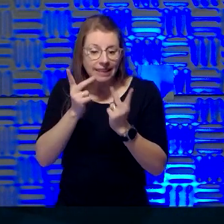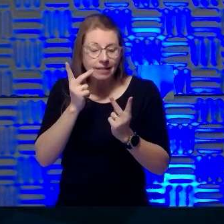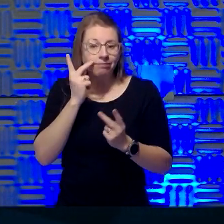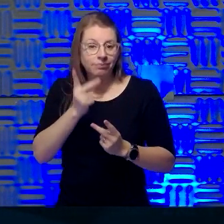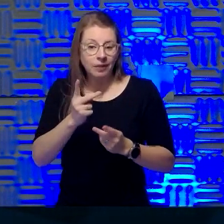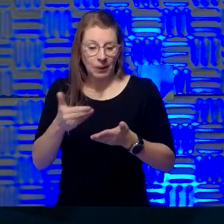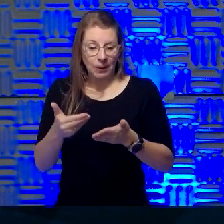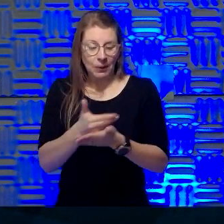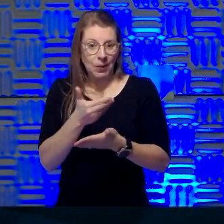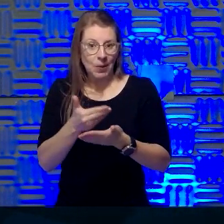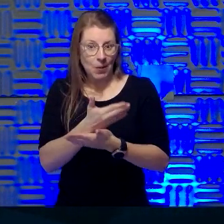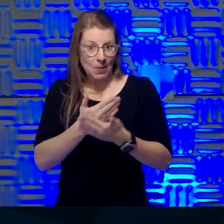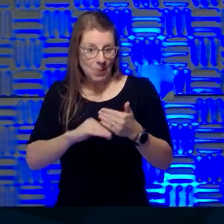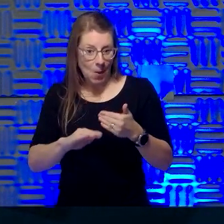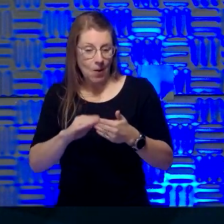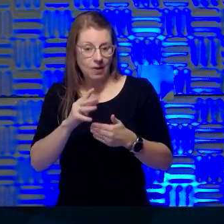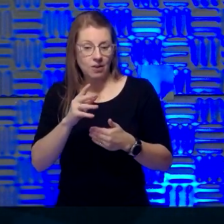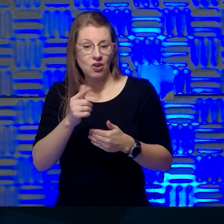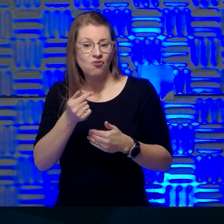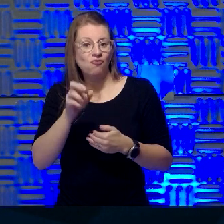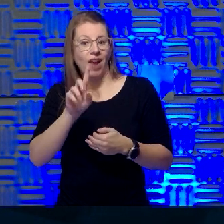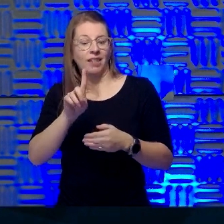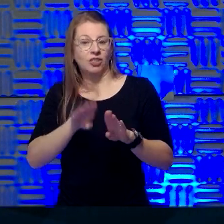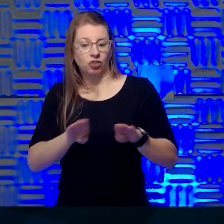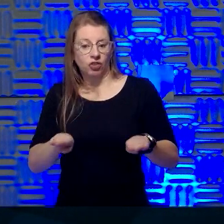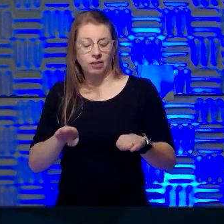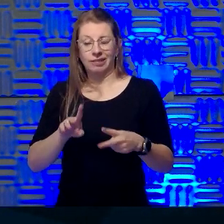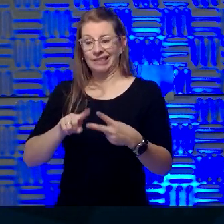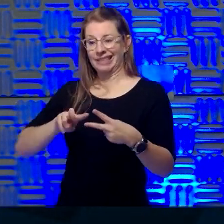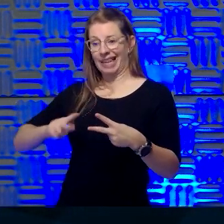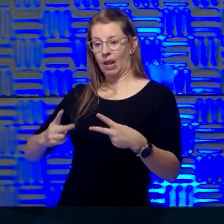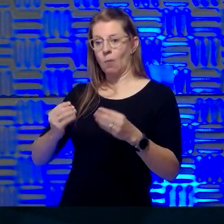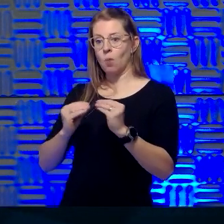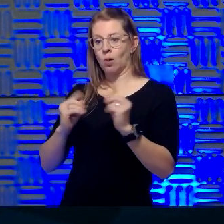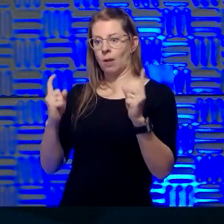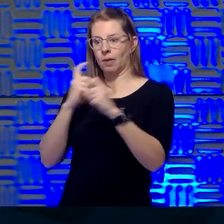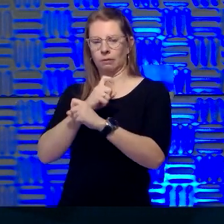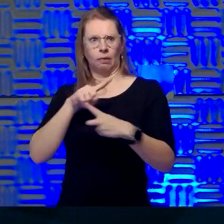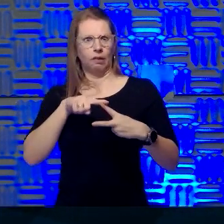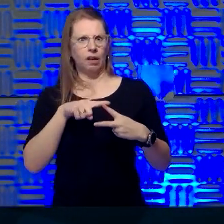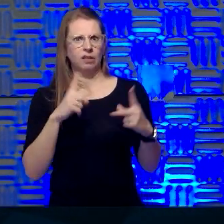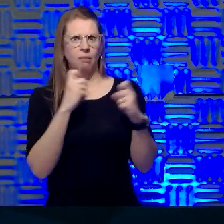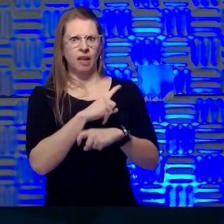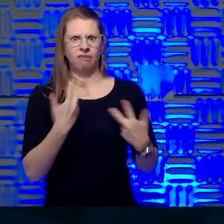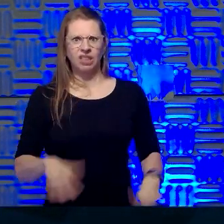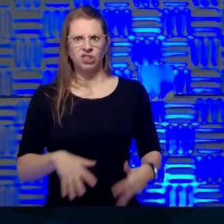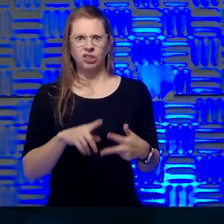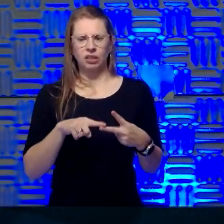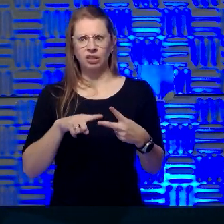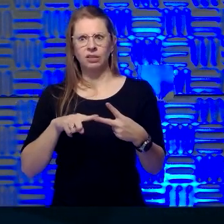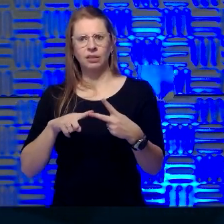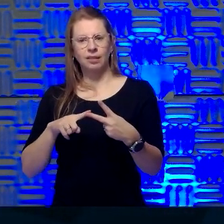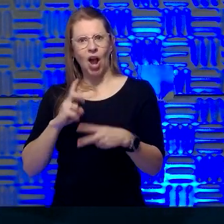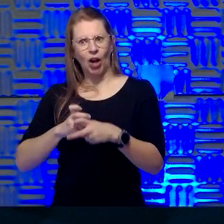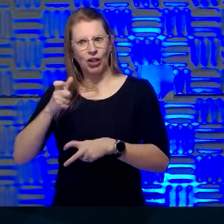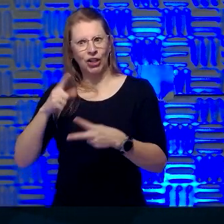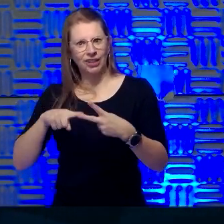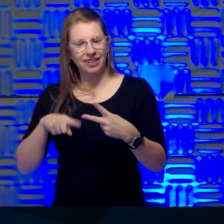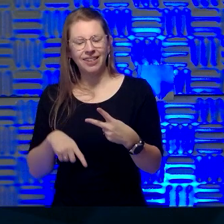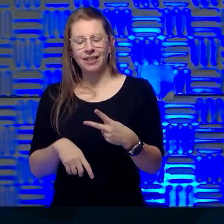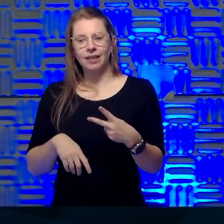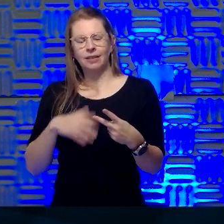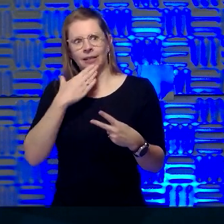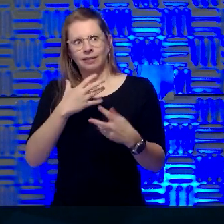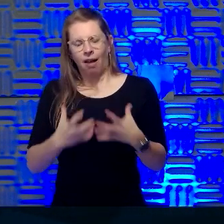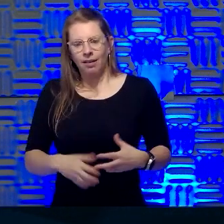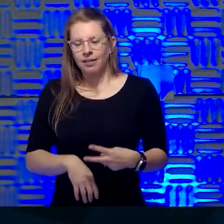have another one that's a little bit more complicated, and they want to know. That was complicated enough. Go ahead, Nate. Make it harder. Well, the other